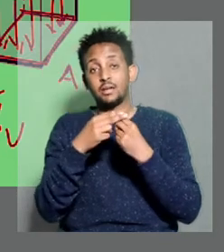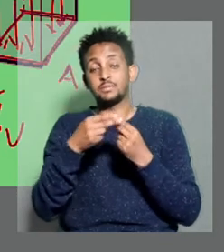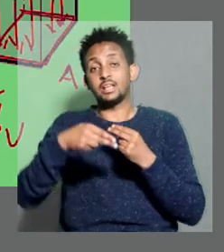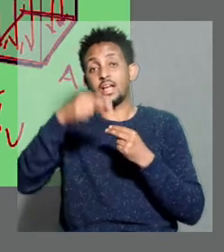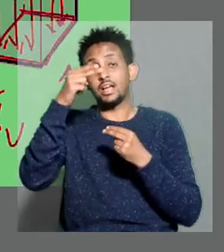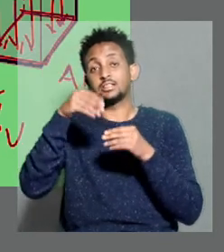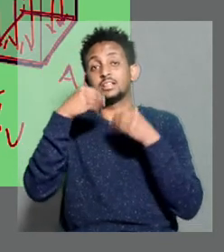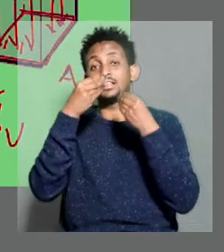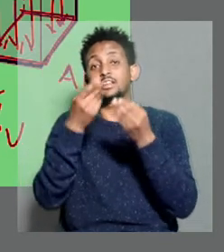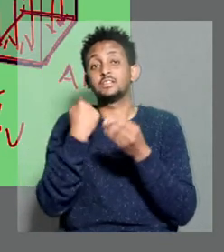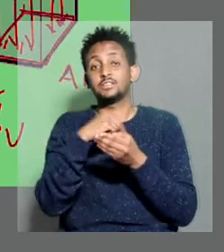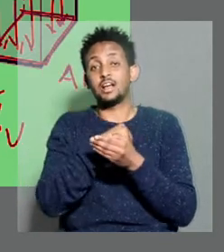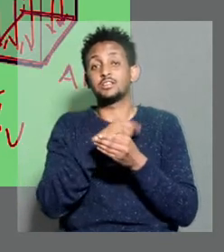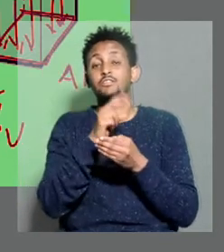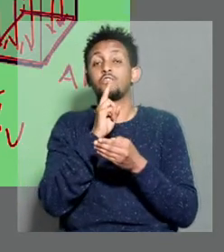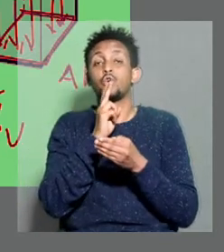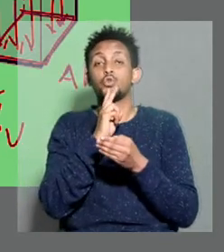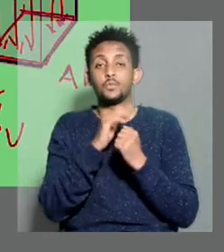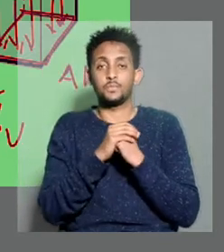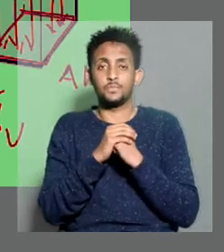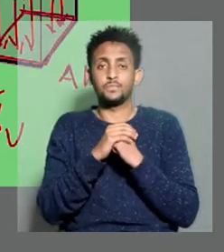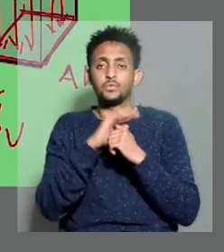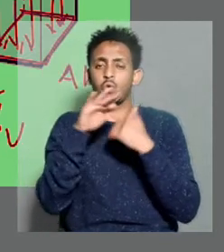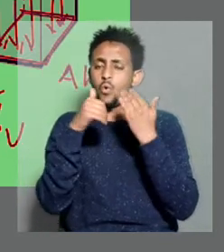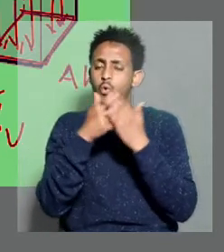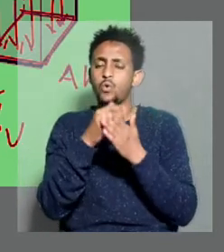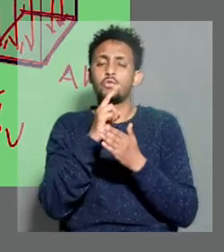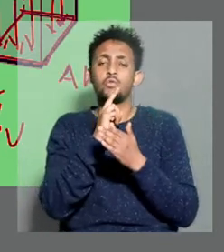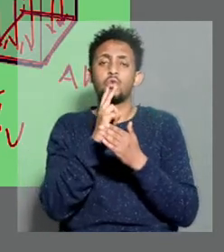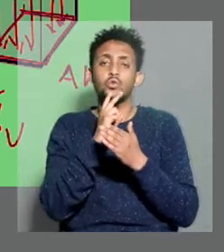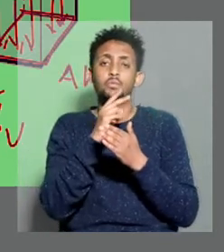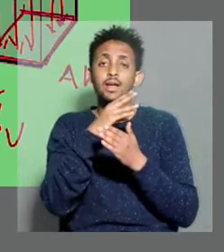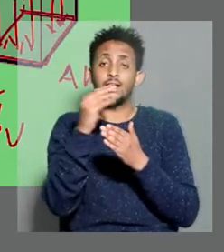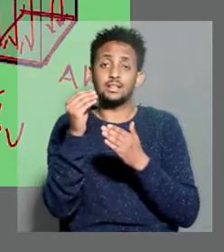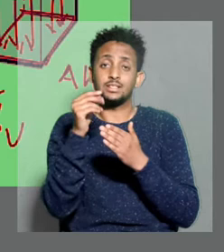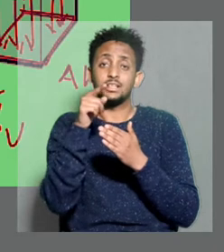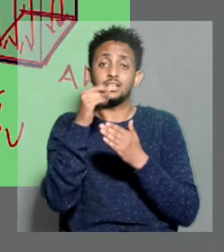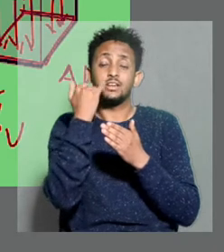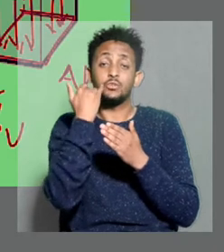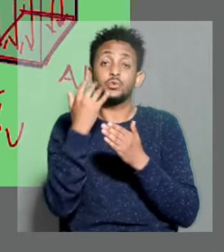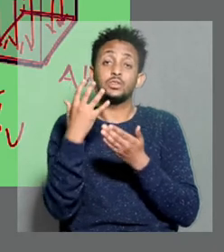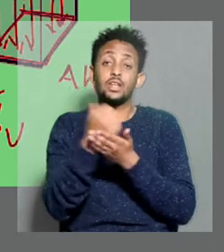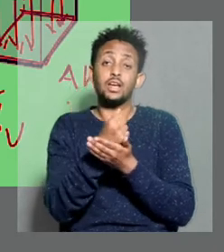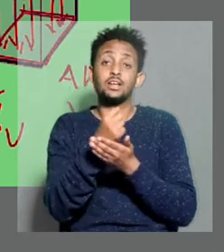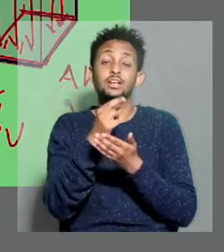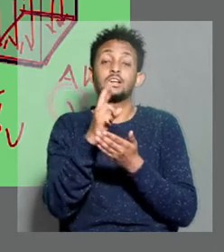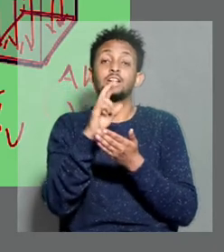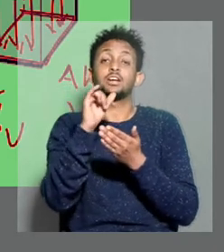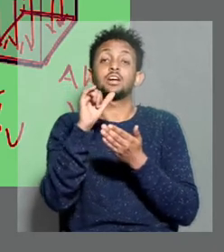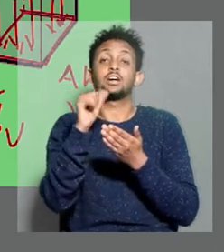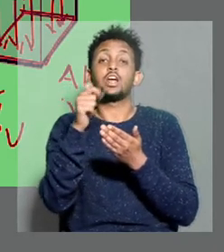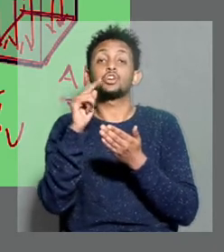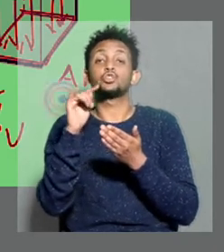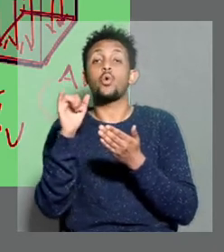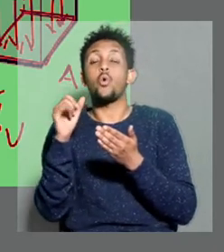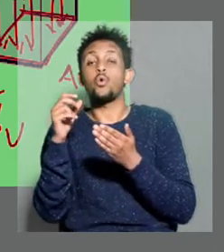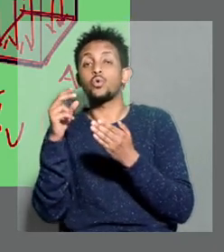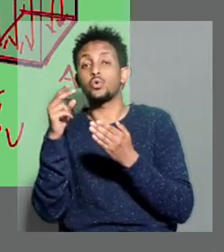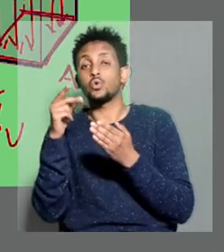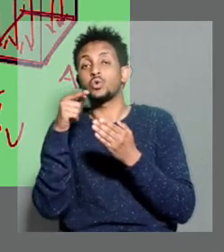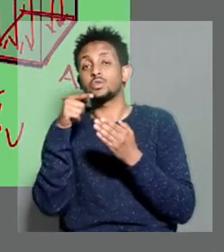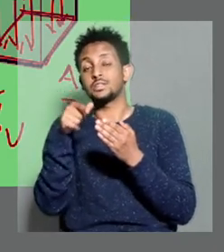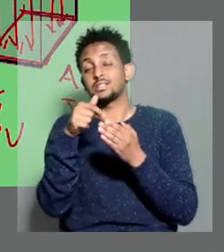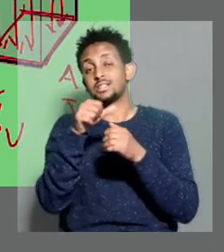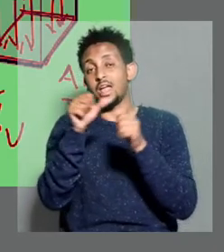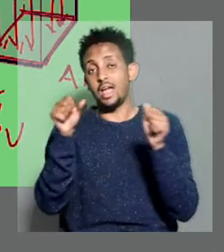height gives us the volume, the whole volume. And if you take the ratio of volume to that of cross-sectional